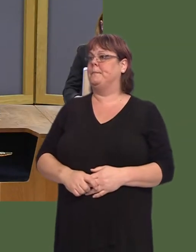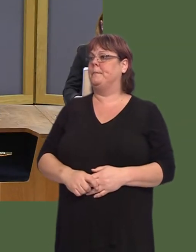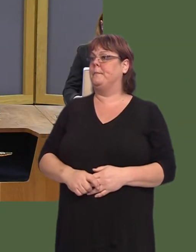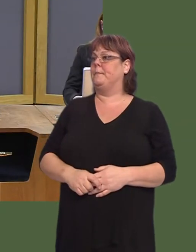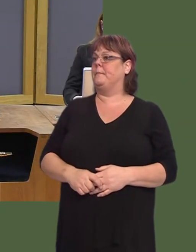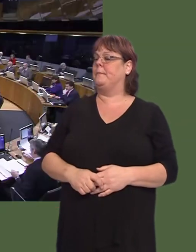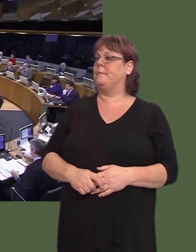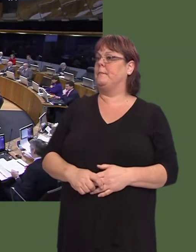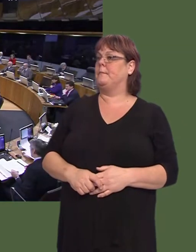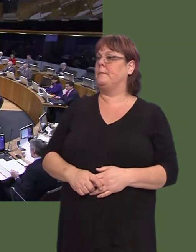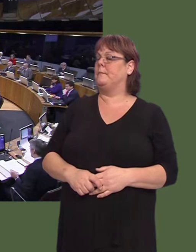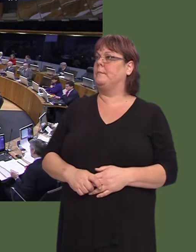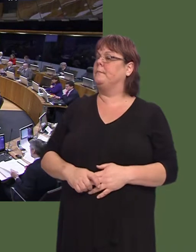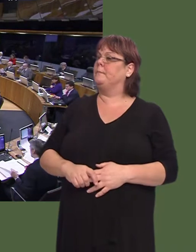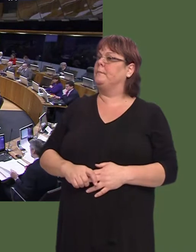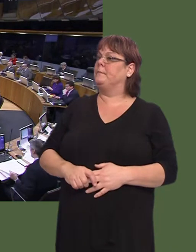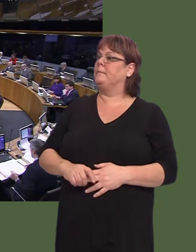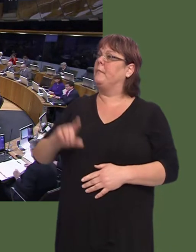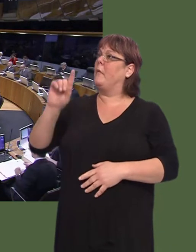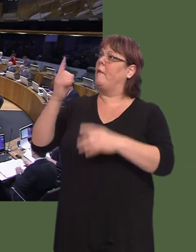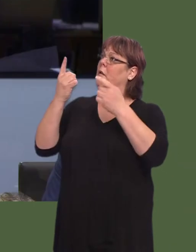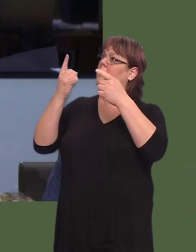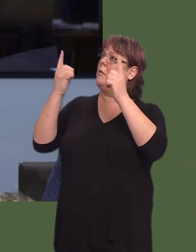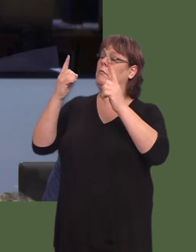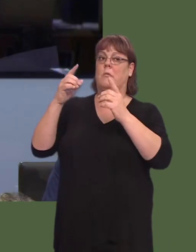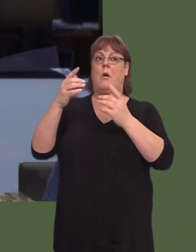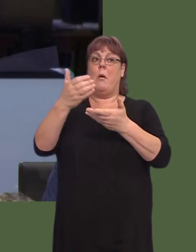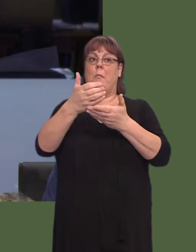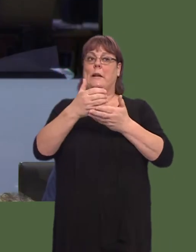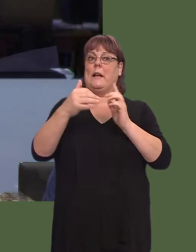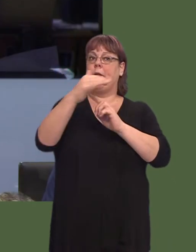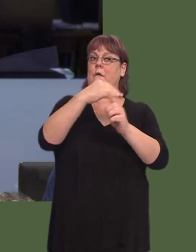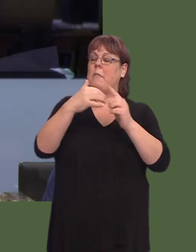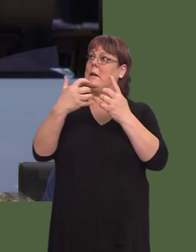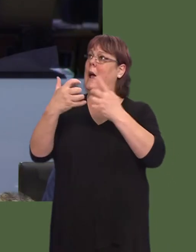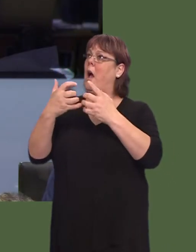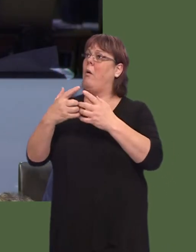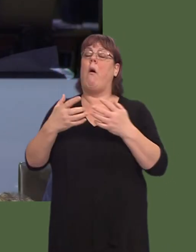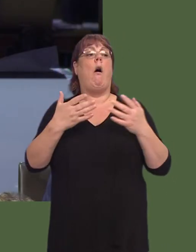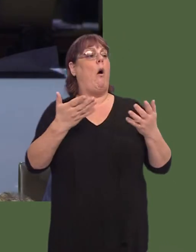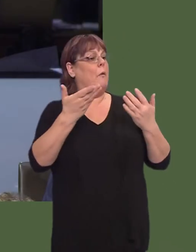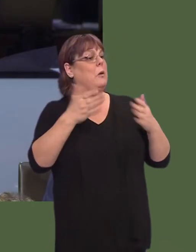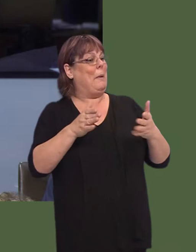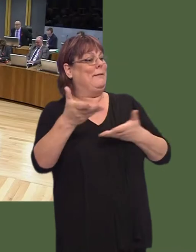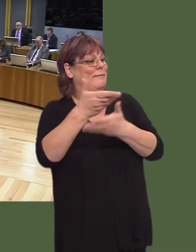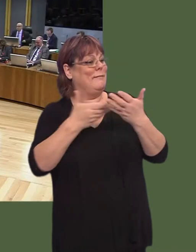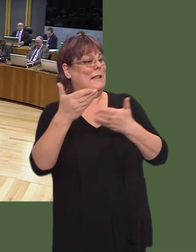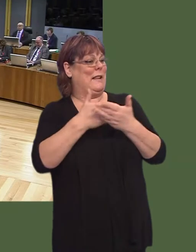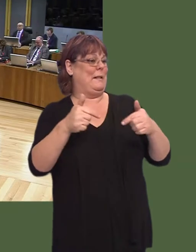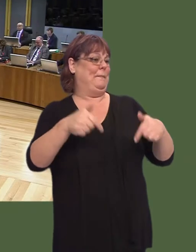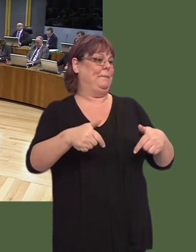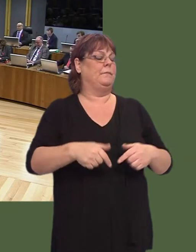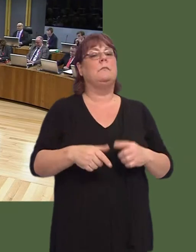sir. What action will the Welsh Government take to enhance environmental protection in the next 12 months, please? Well, a very topical